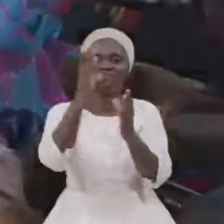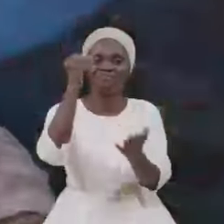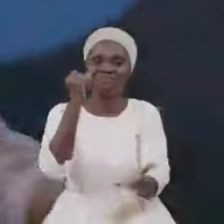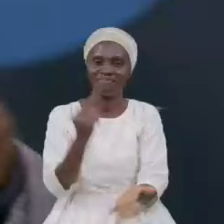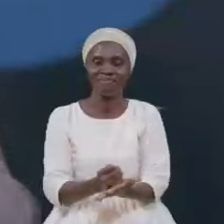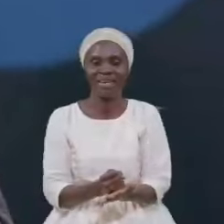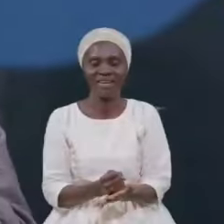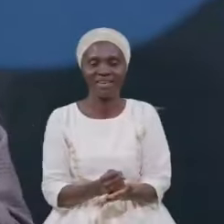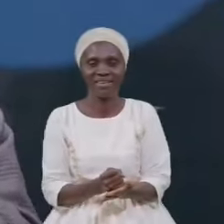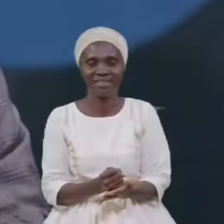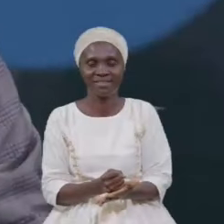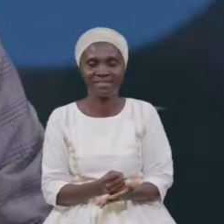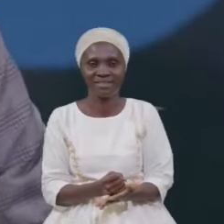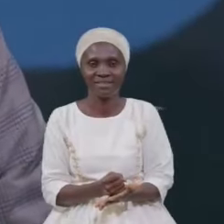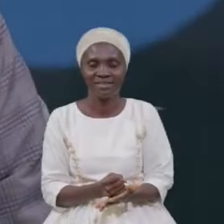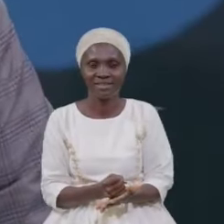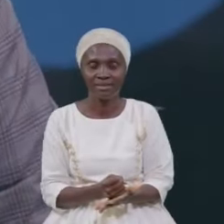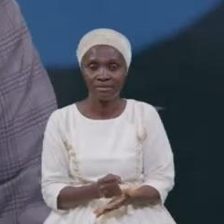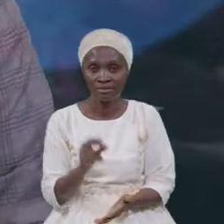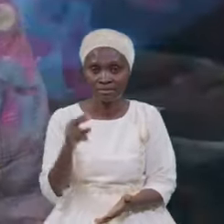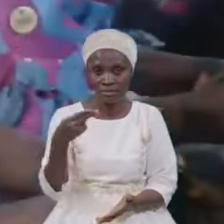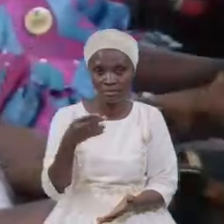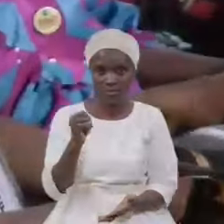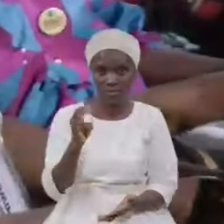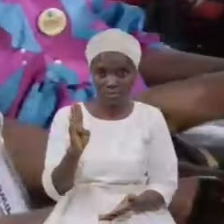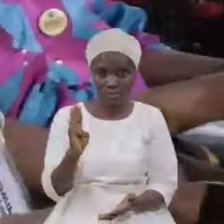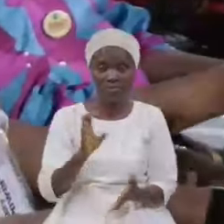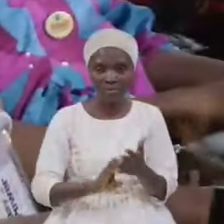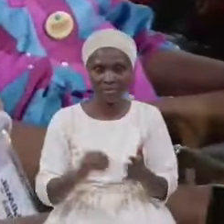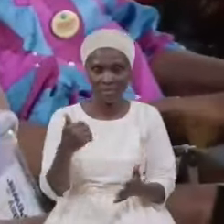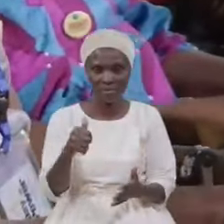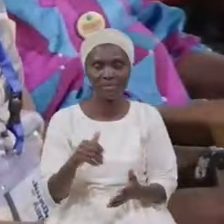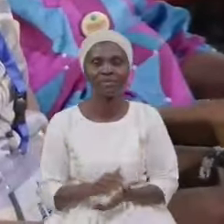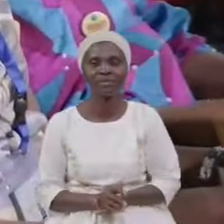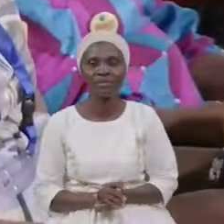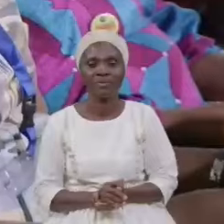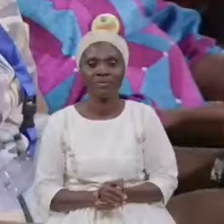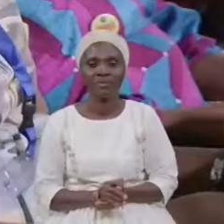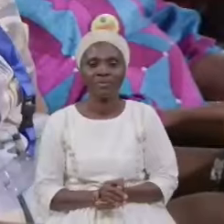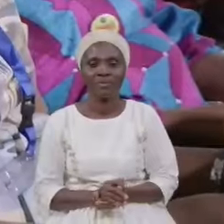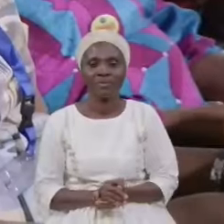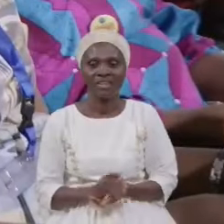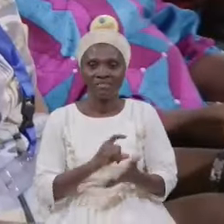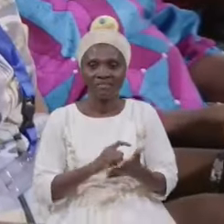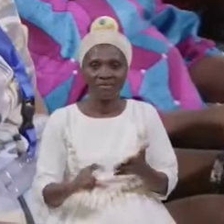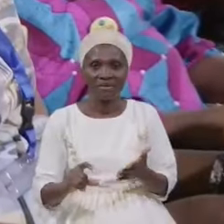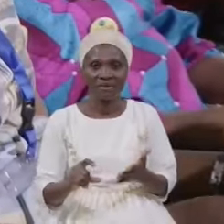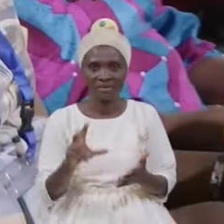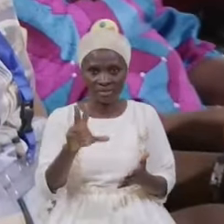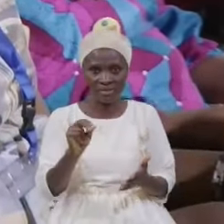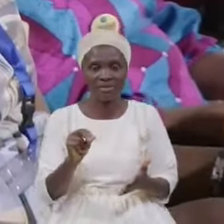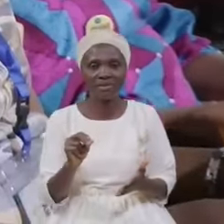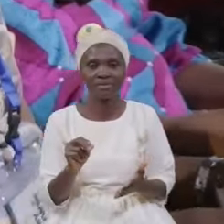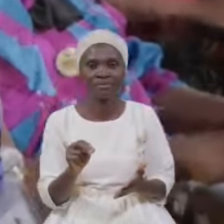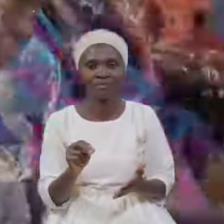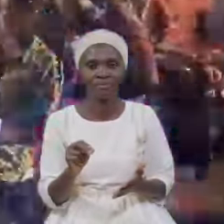Hebrews chapter 10, I'm reading from verse 30. Hebrews chapter 10, we're reading